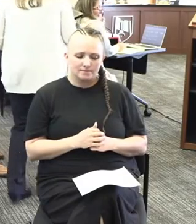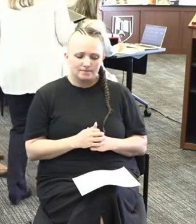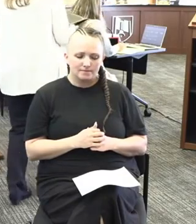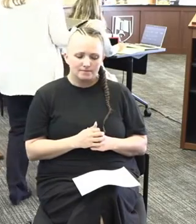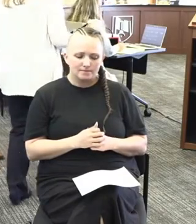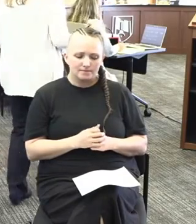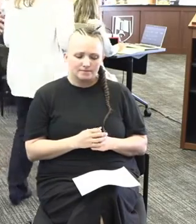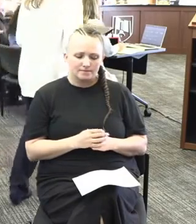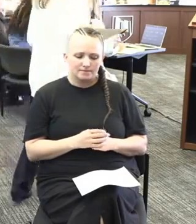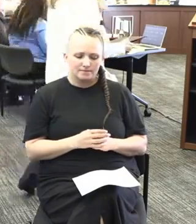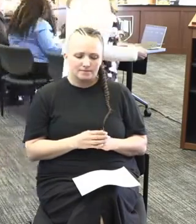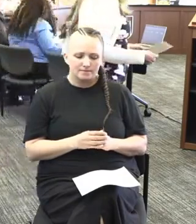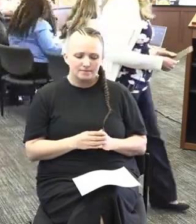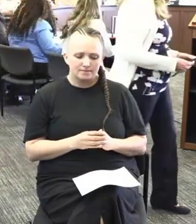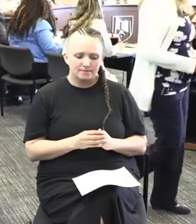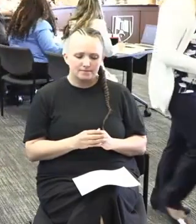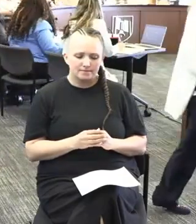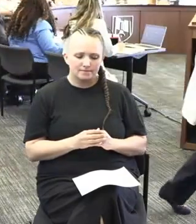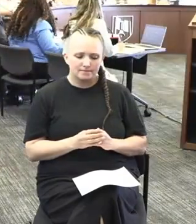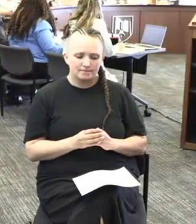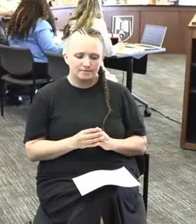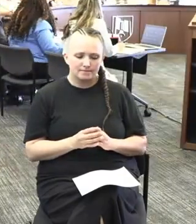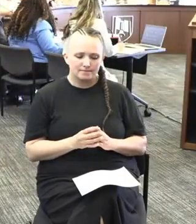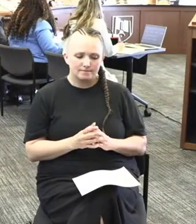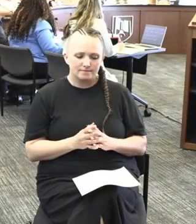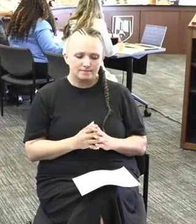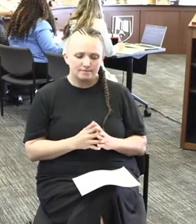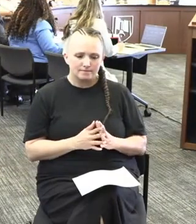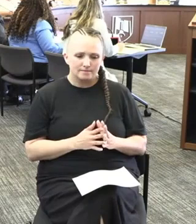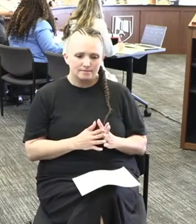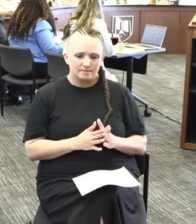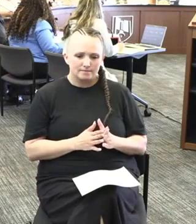It's nice, 25 years.